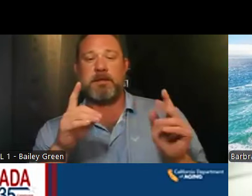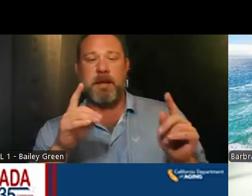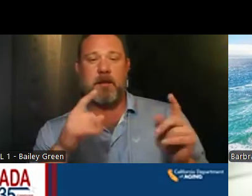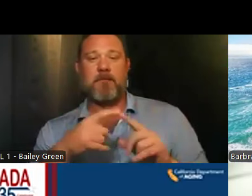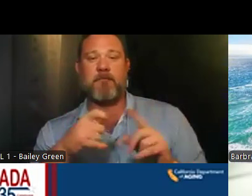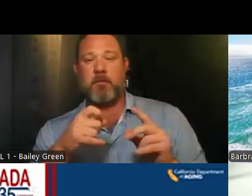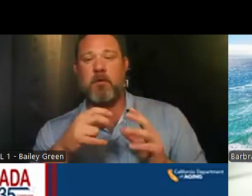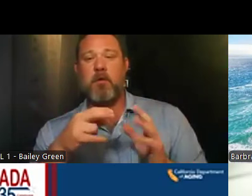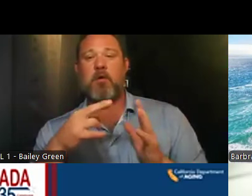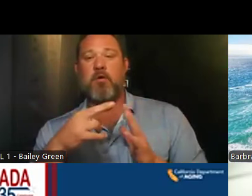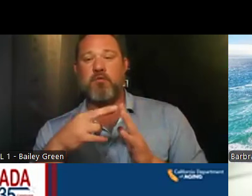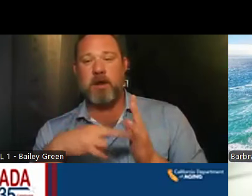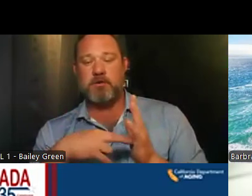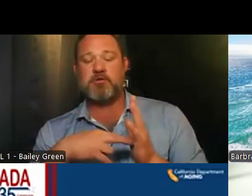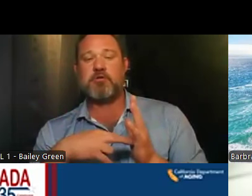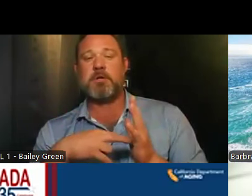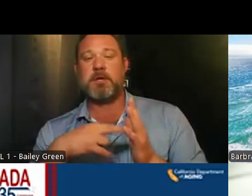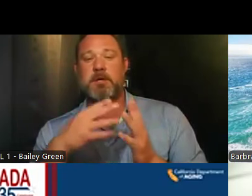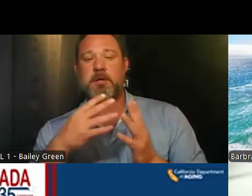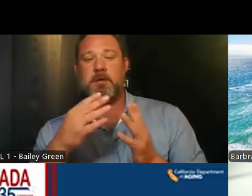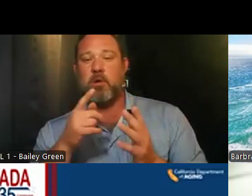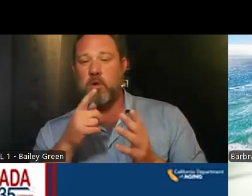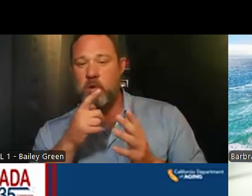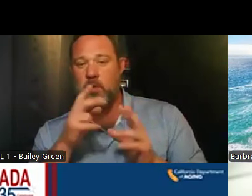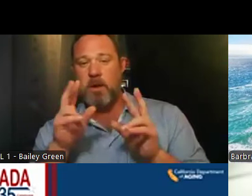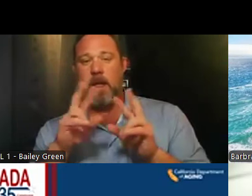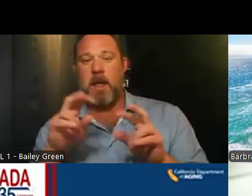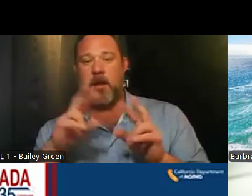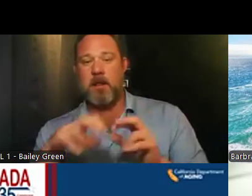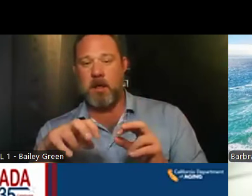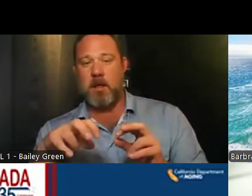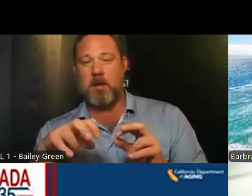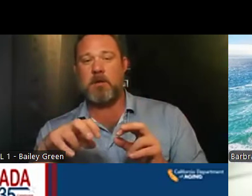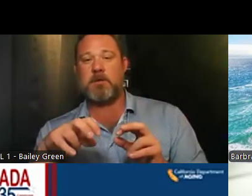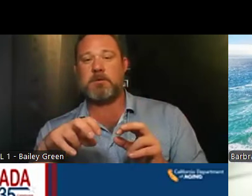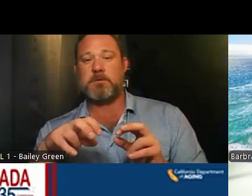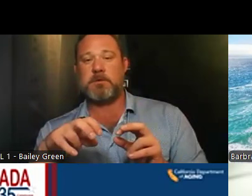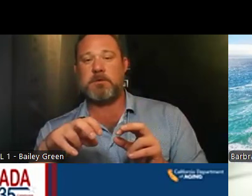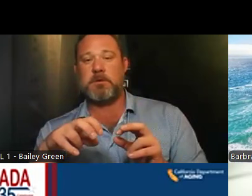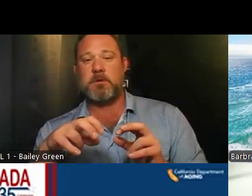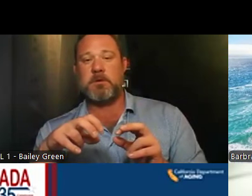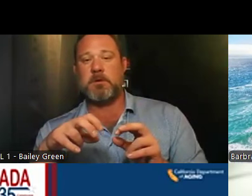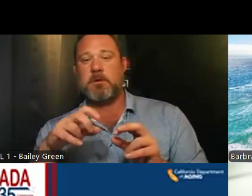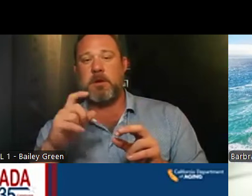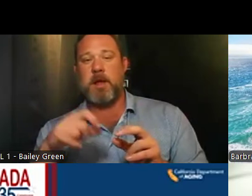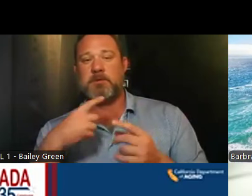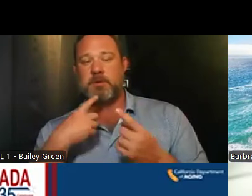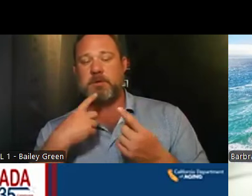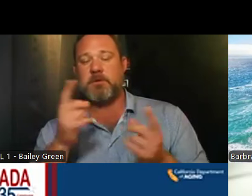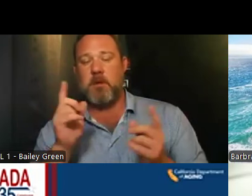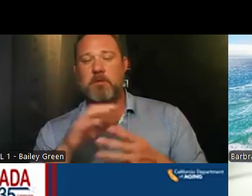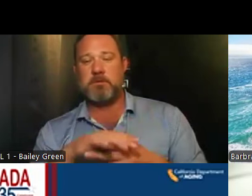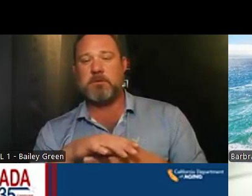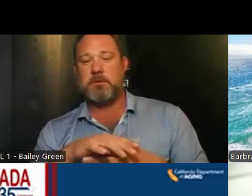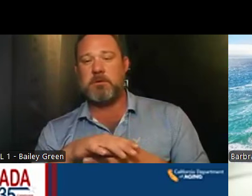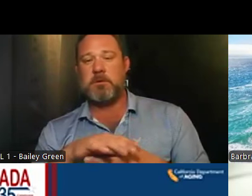registry, whoever analyzes it has to, disclose that